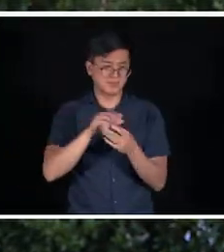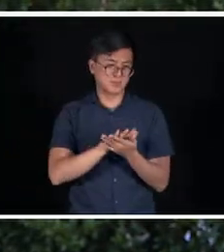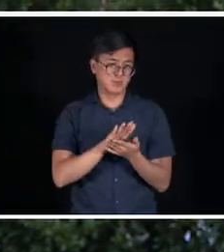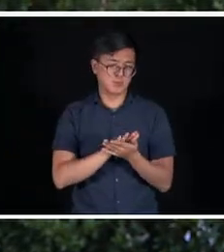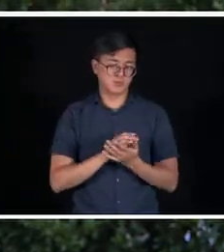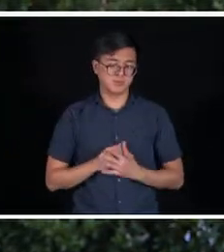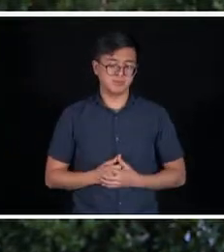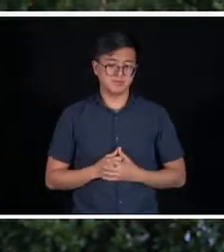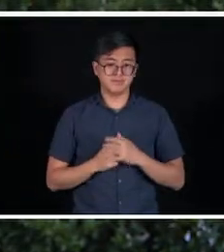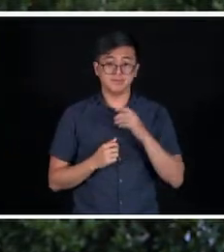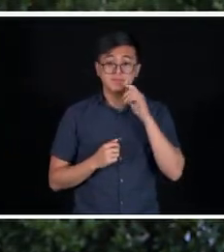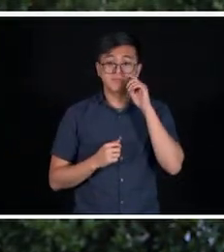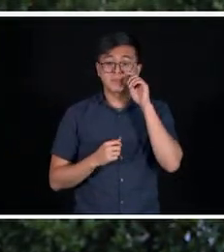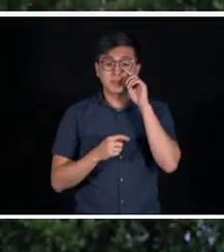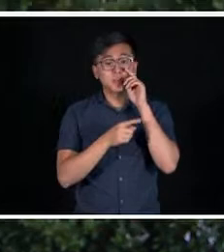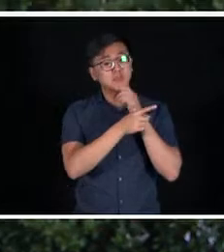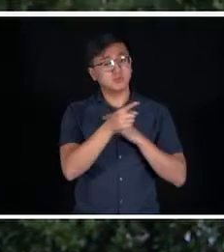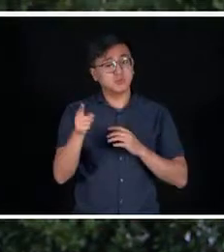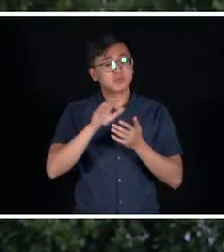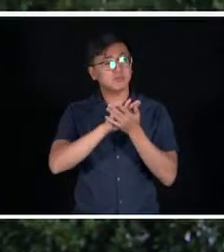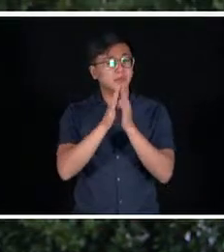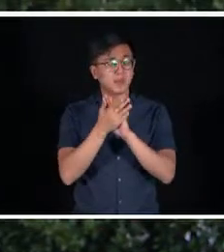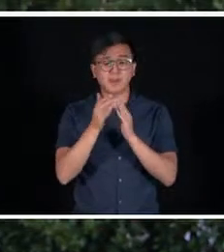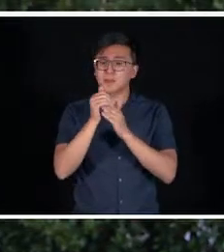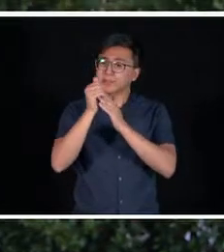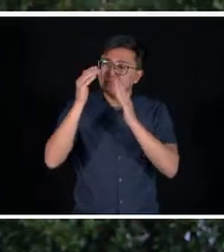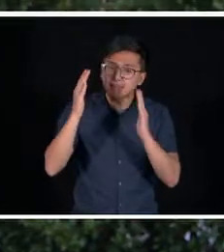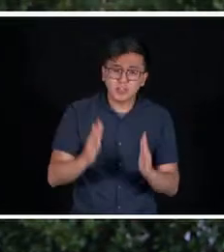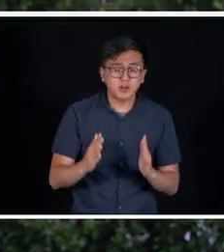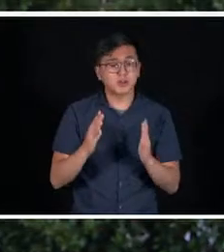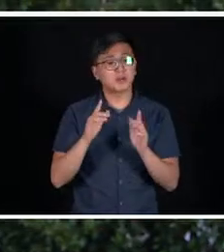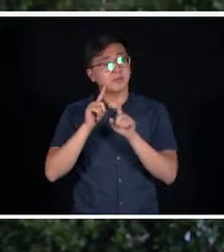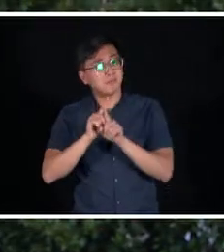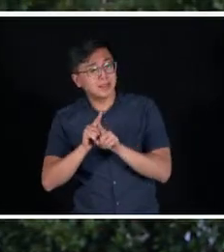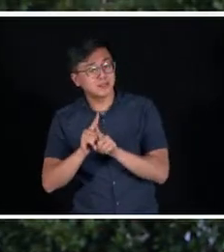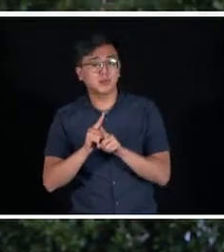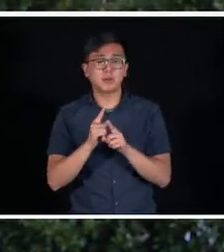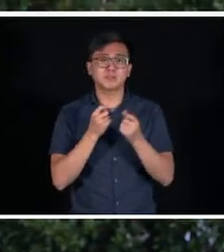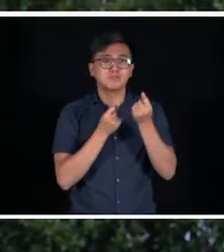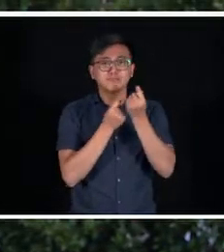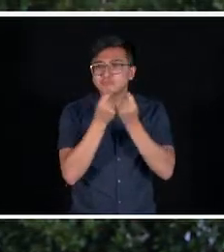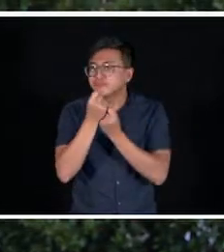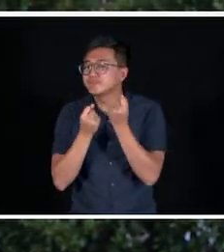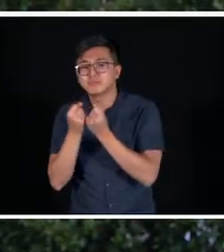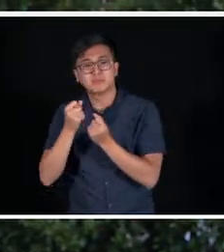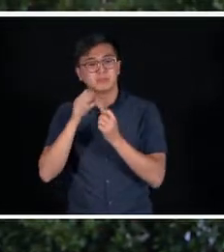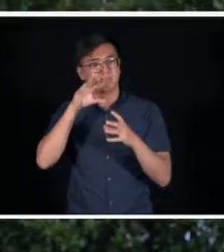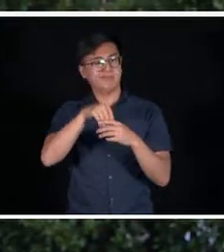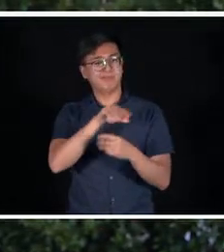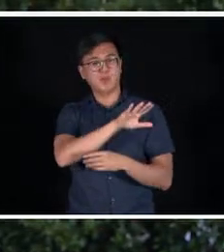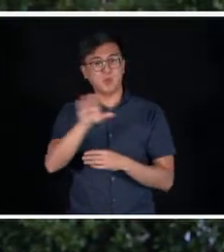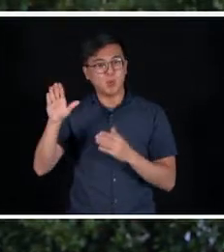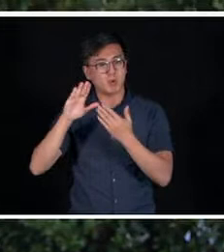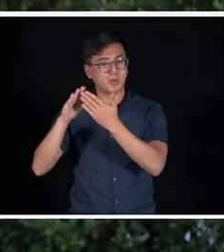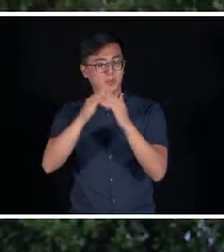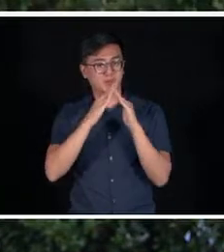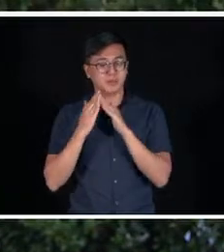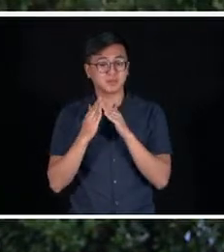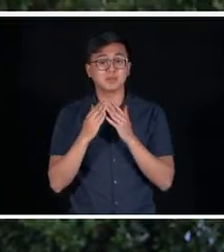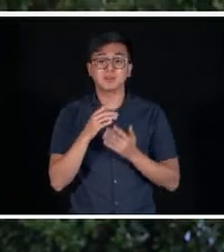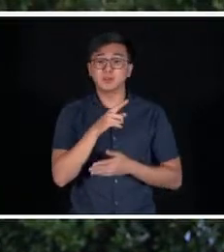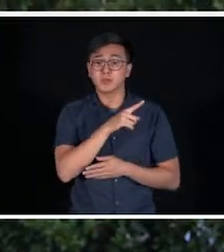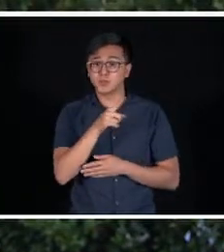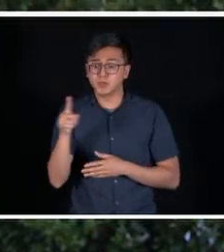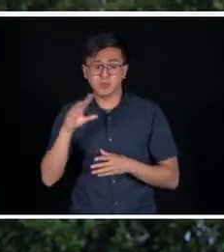You have become leaders, mentors, and advocates within your communities. You have taken on